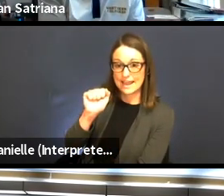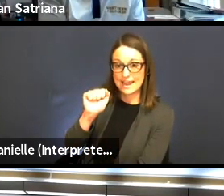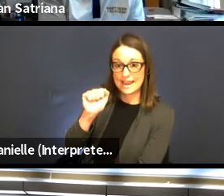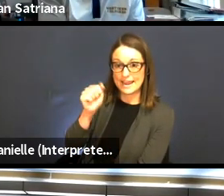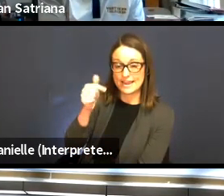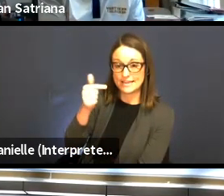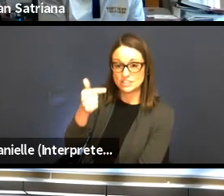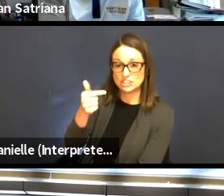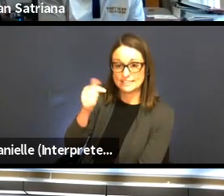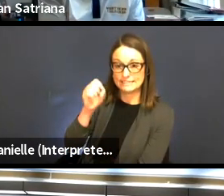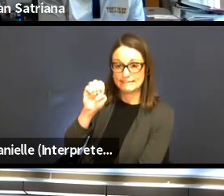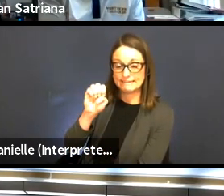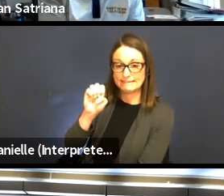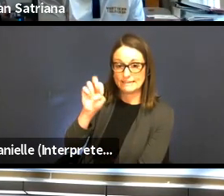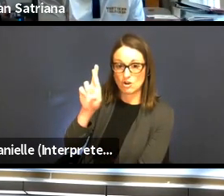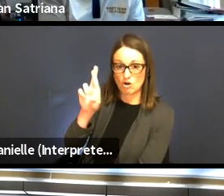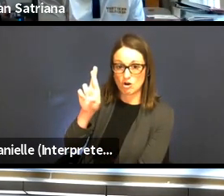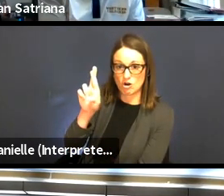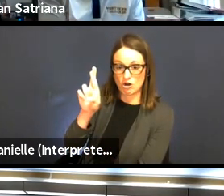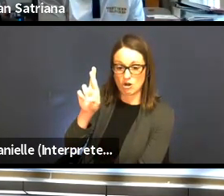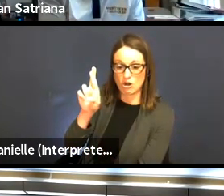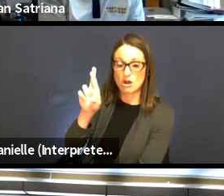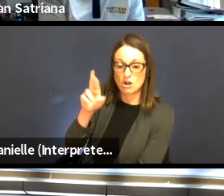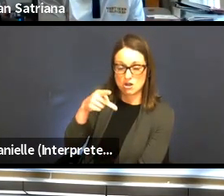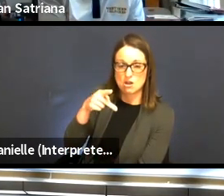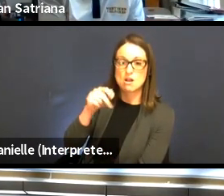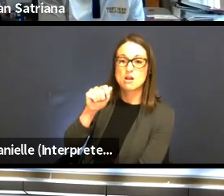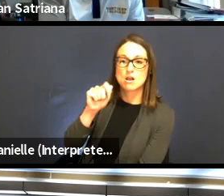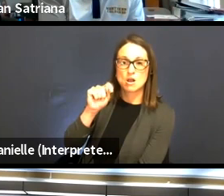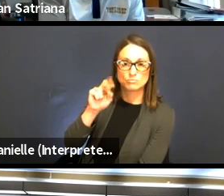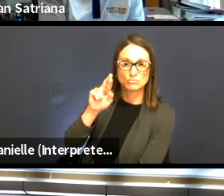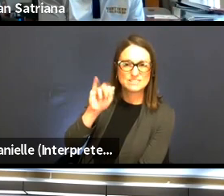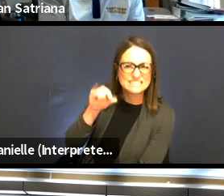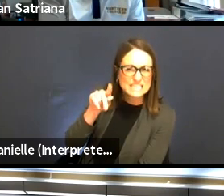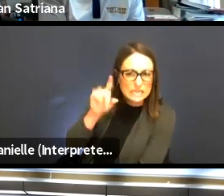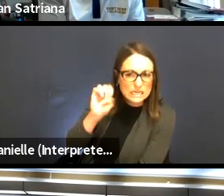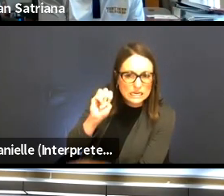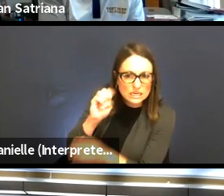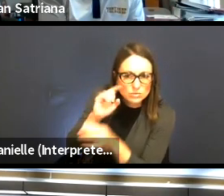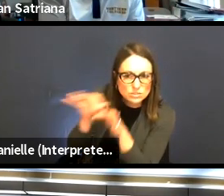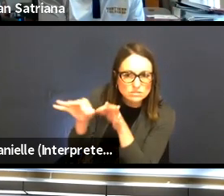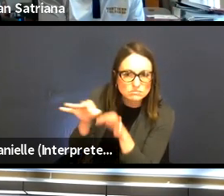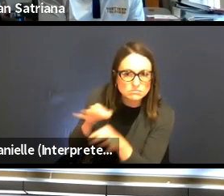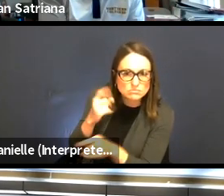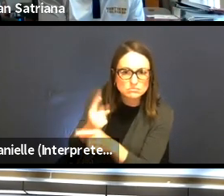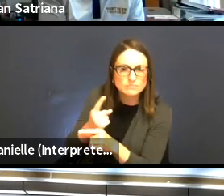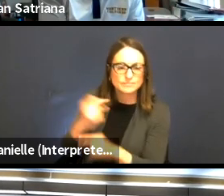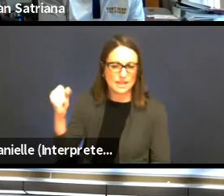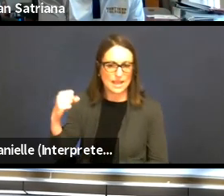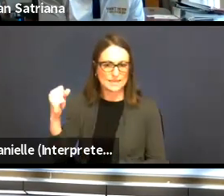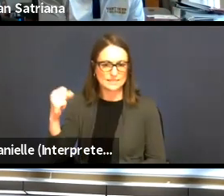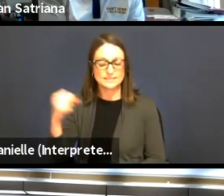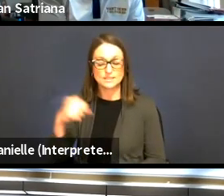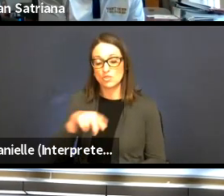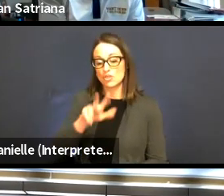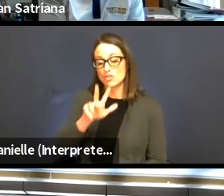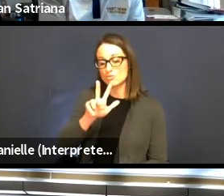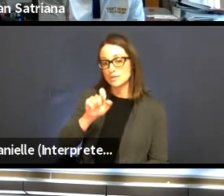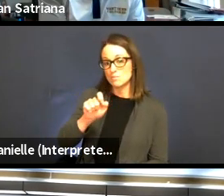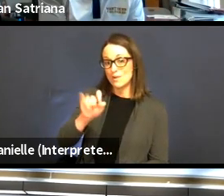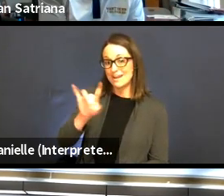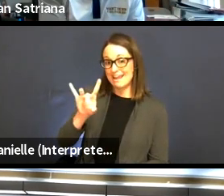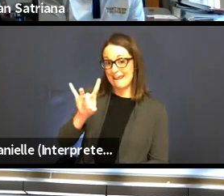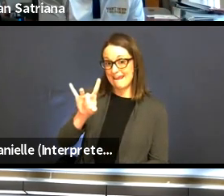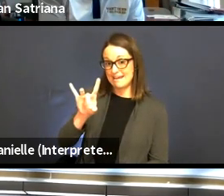is what Pratik was talking about, I believe, correct? So the 3.8 that went to